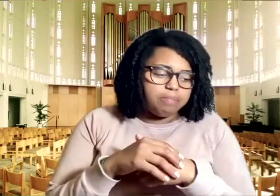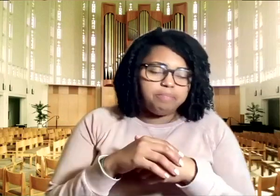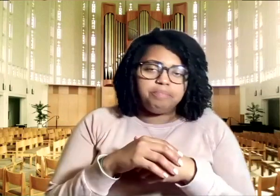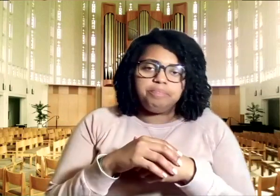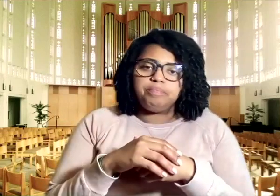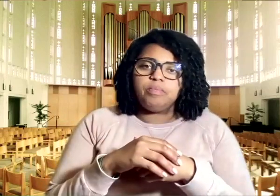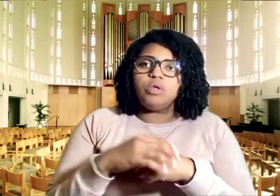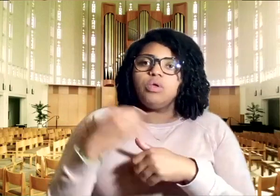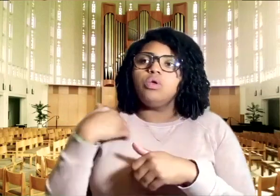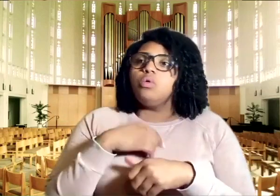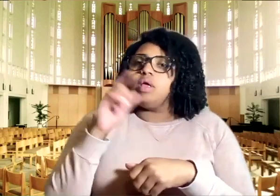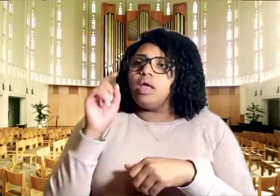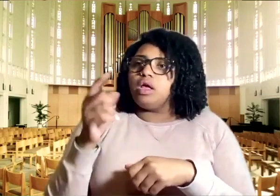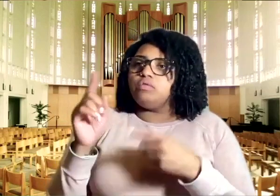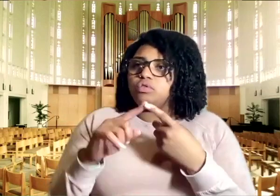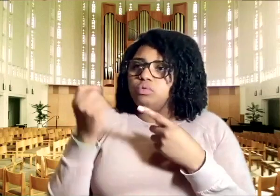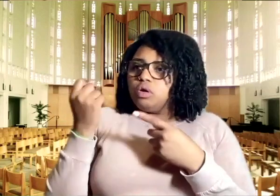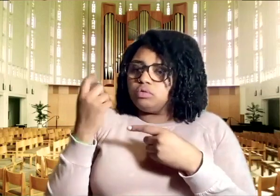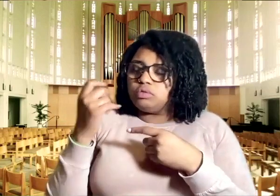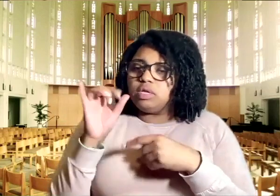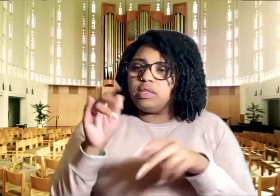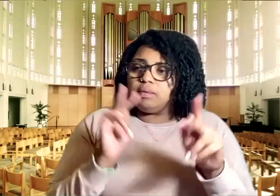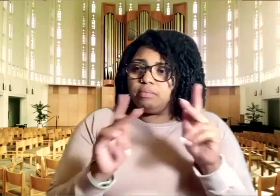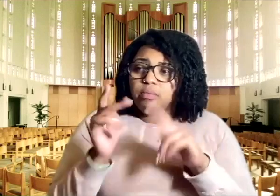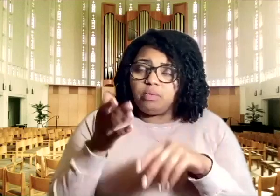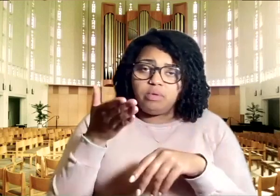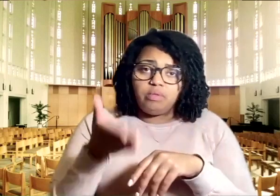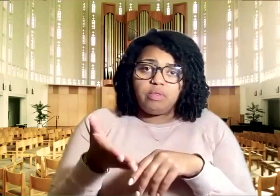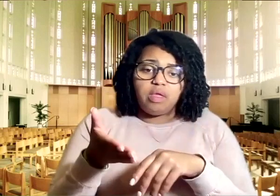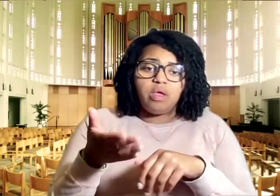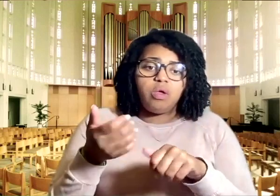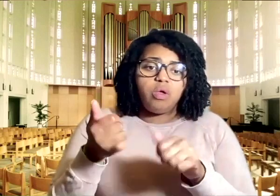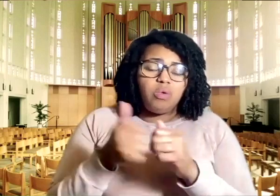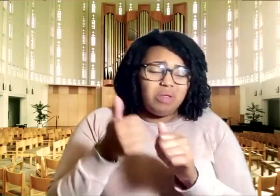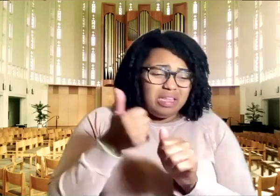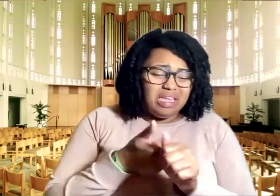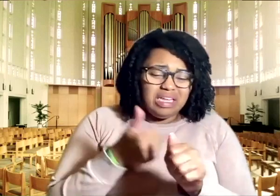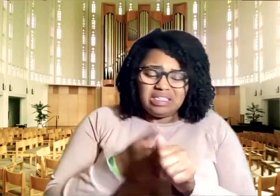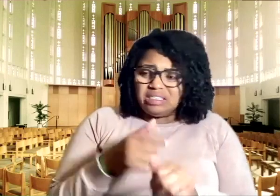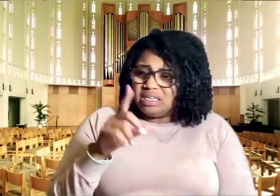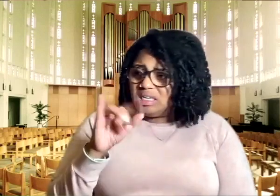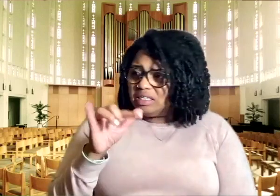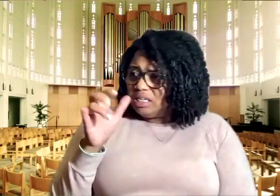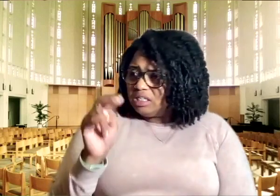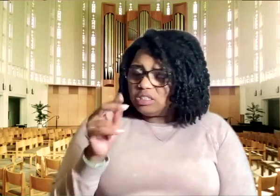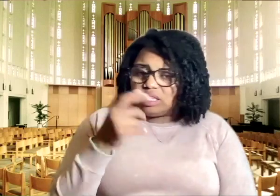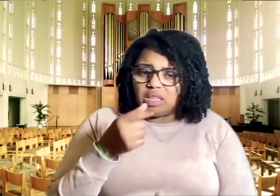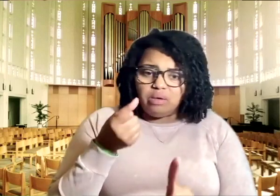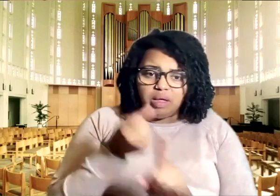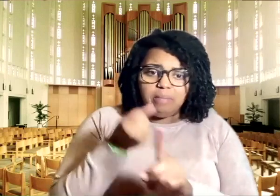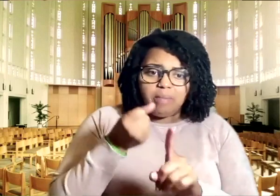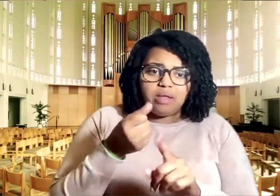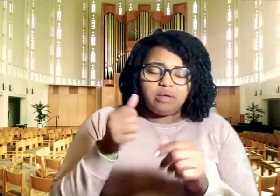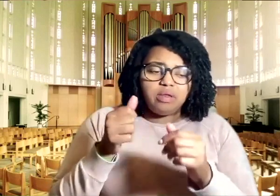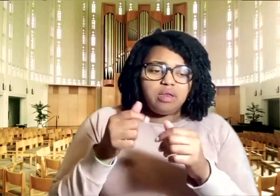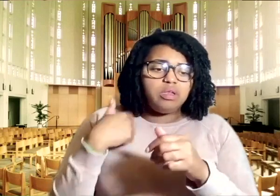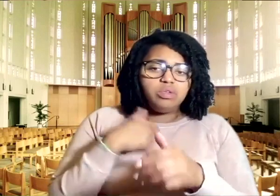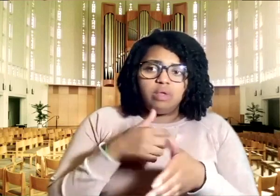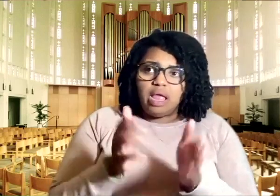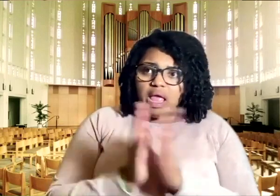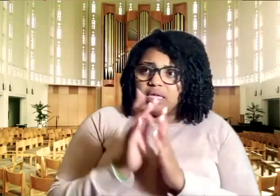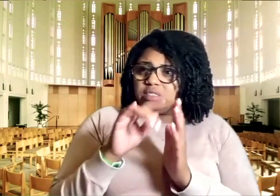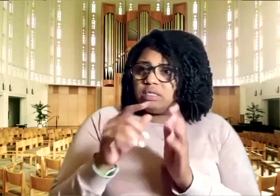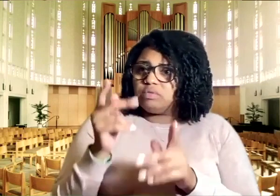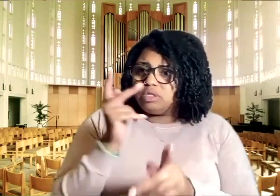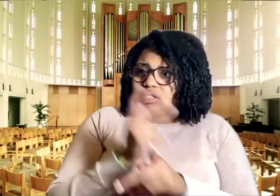to understand that people of every distinction are impacted as we ask them to hold up this vision